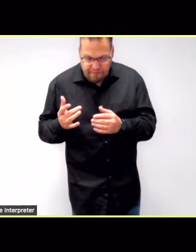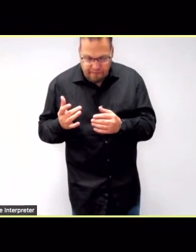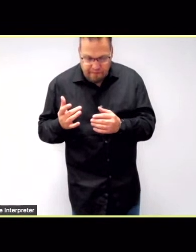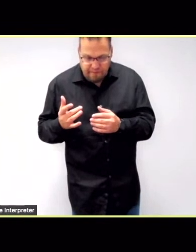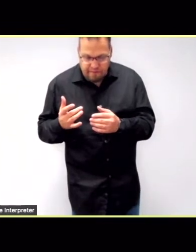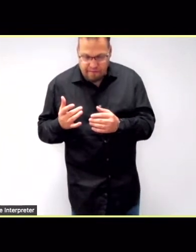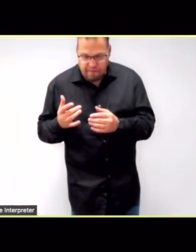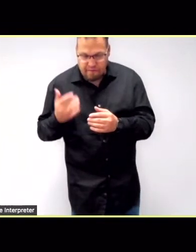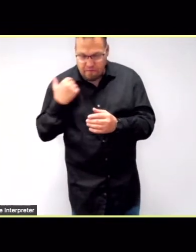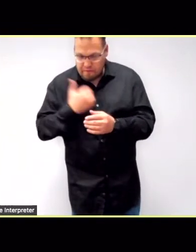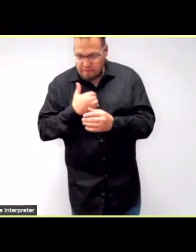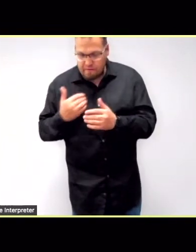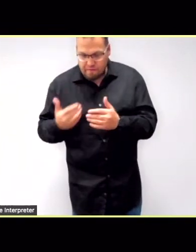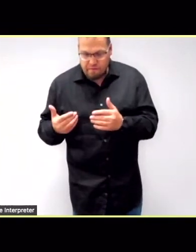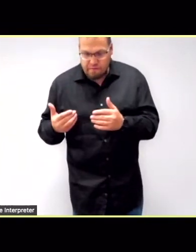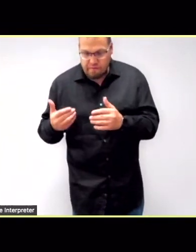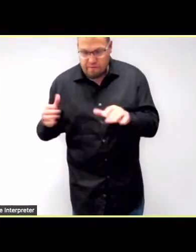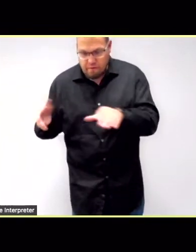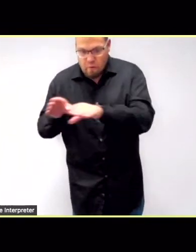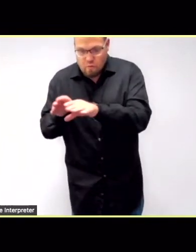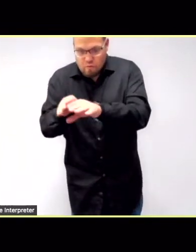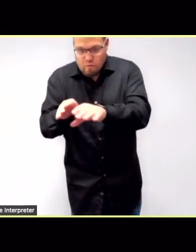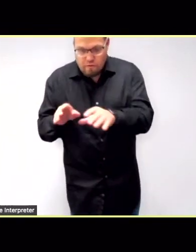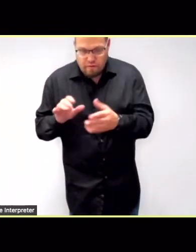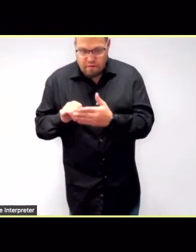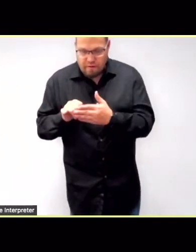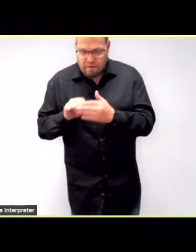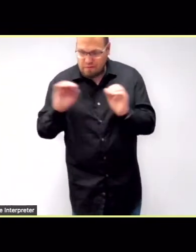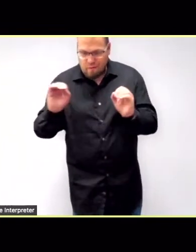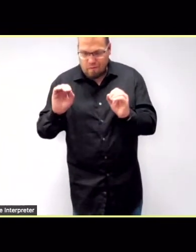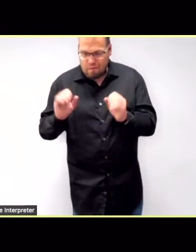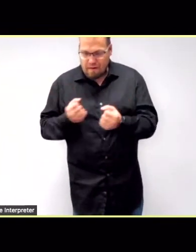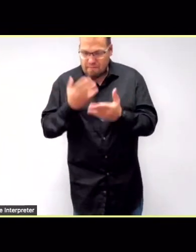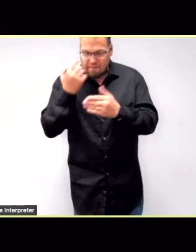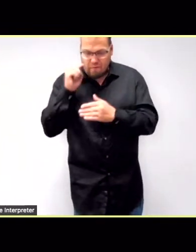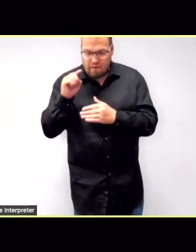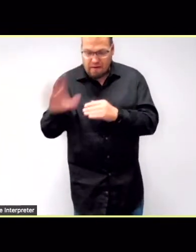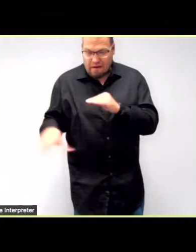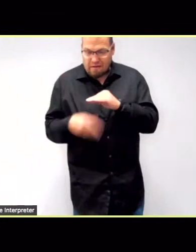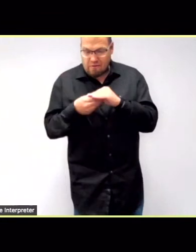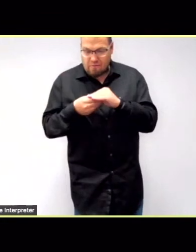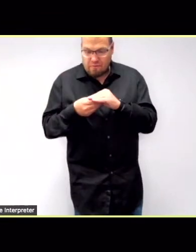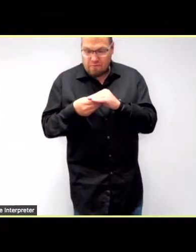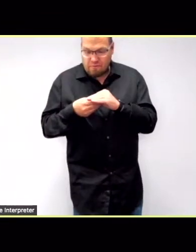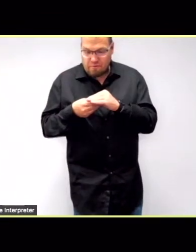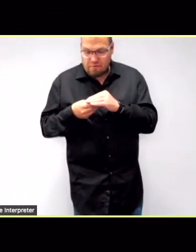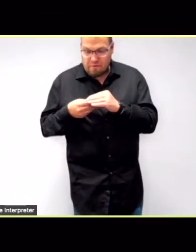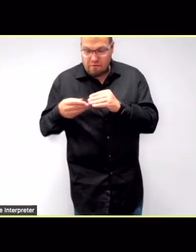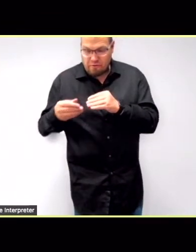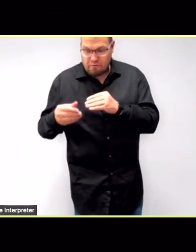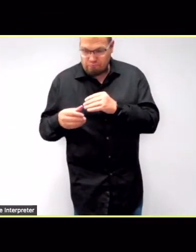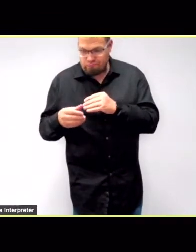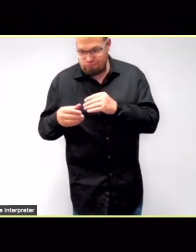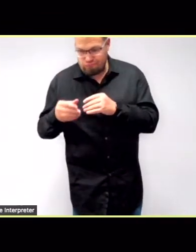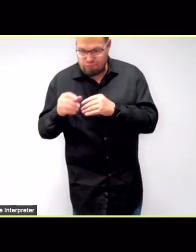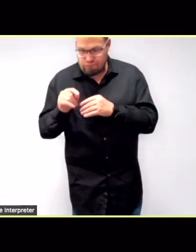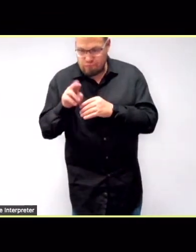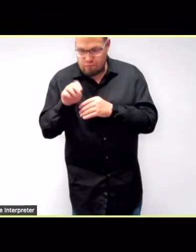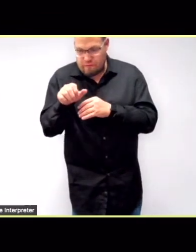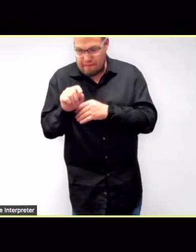closure. And there's no recommendations for additional treatment or anything like that on the property, other than keeping it capped, which